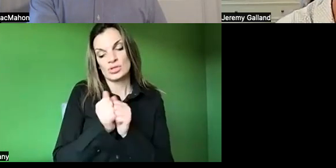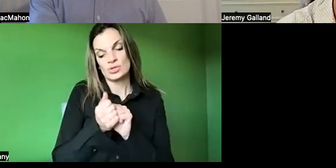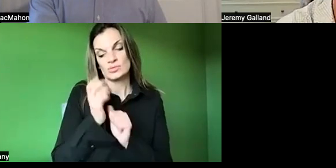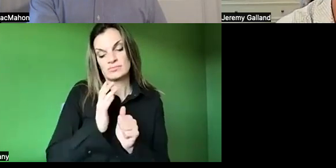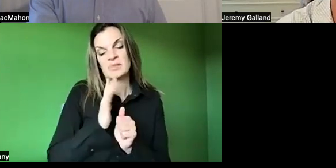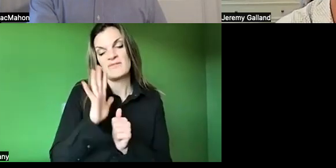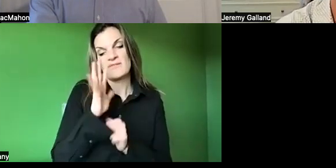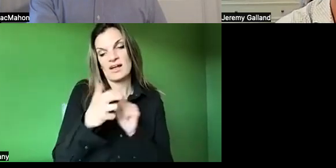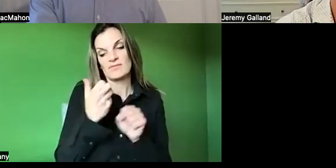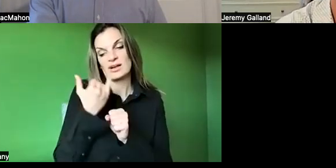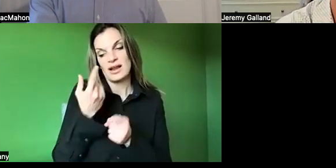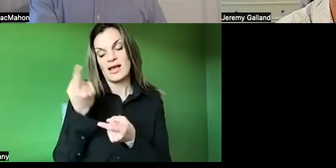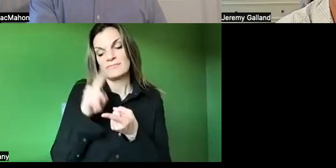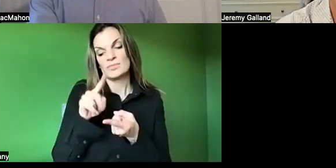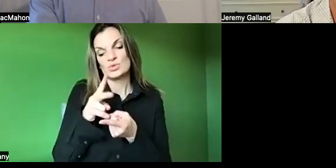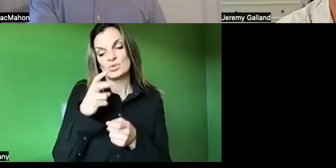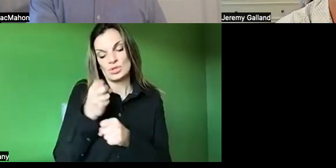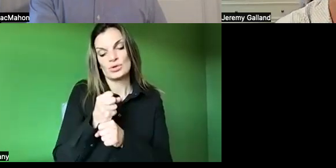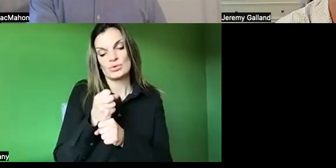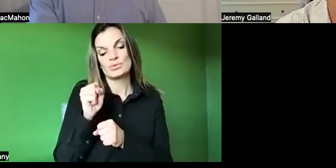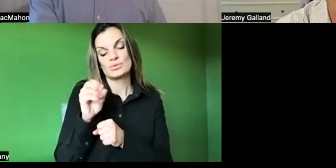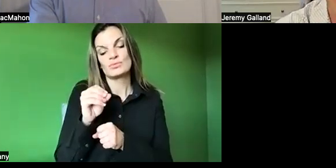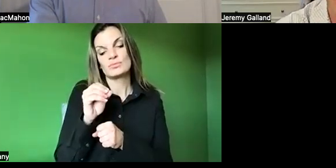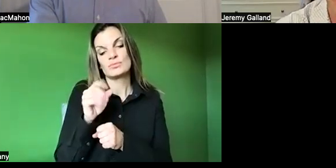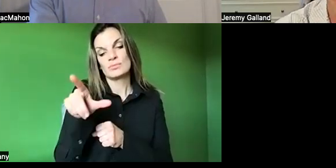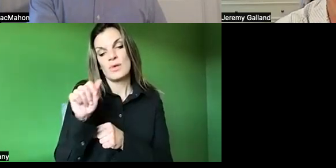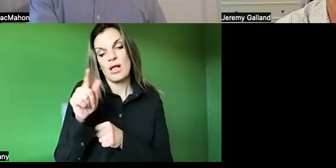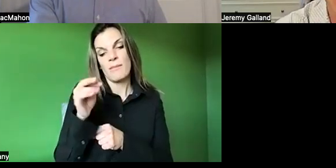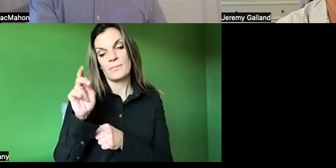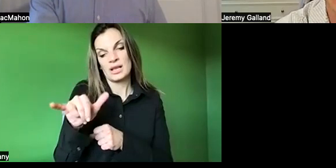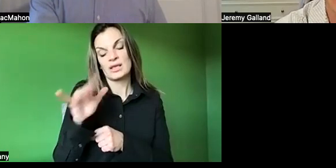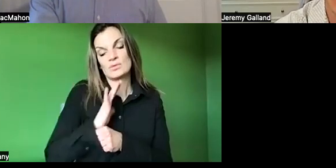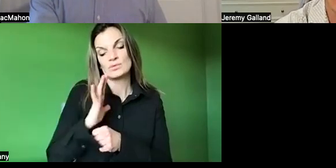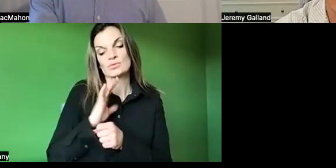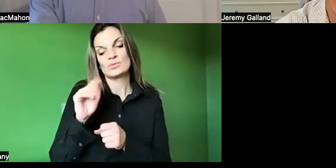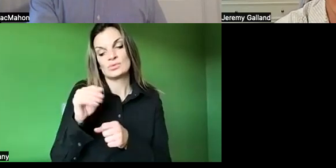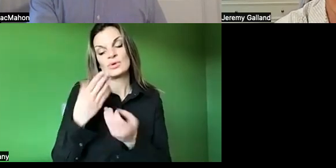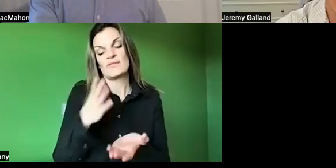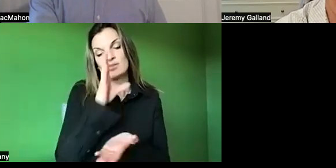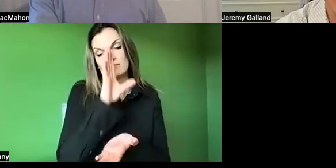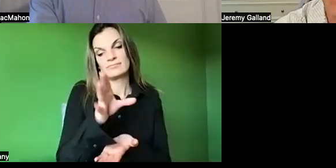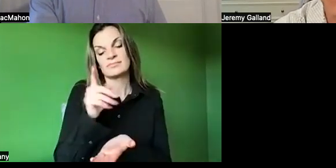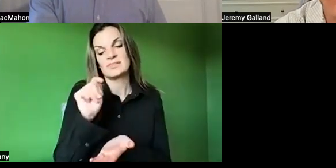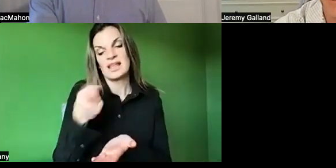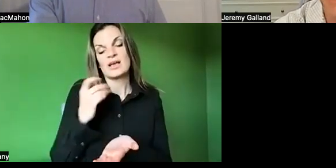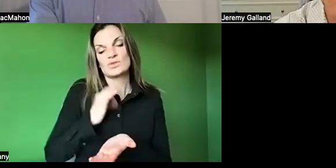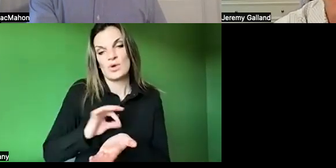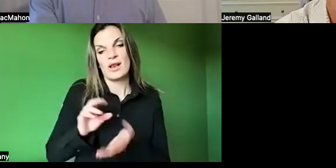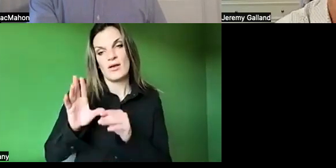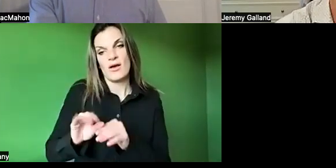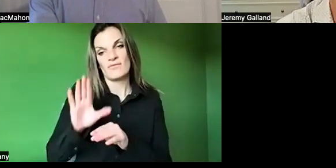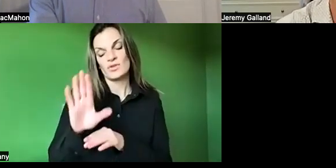commitment. Now it's down to 2. The Albany used to give a straight out tax credit for 1 year off your income